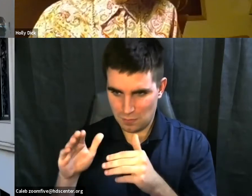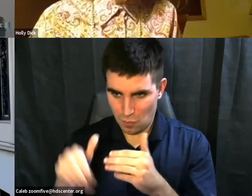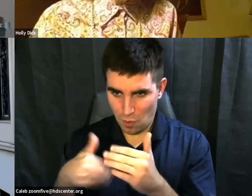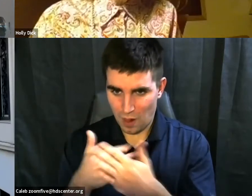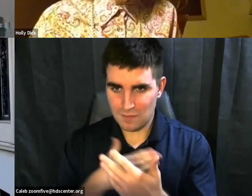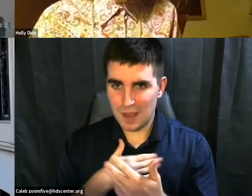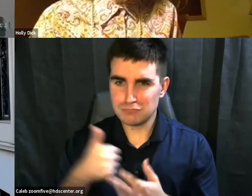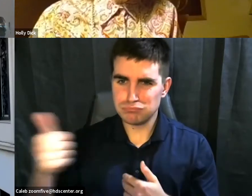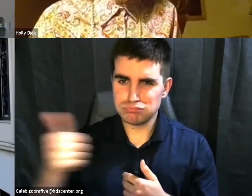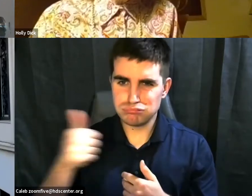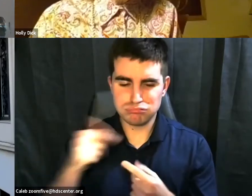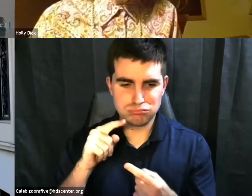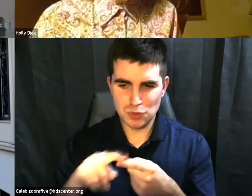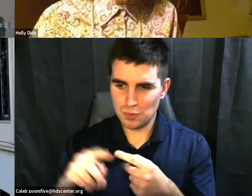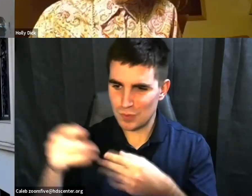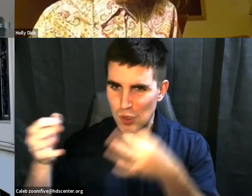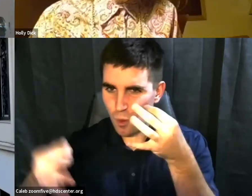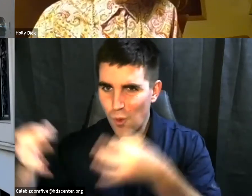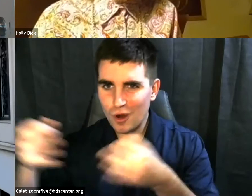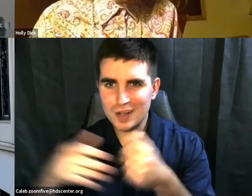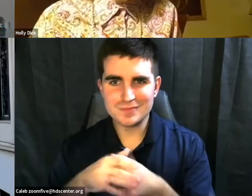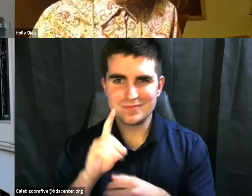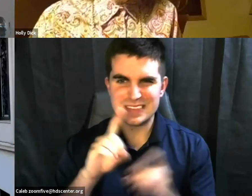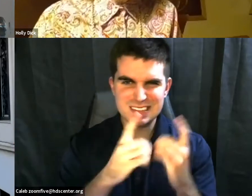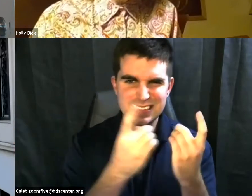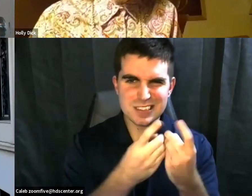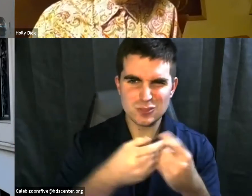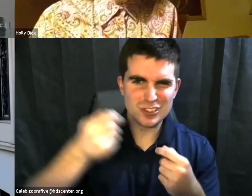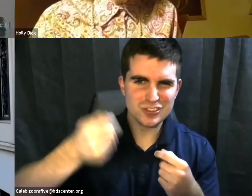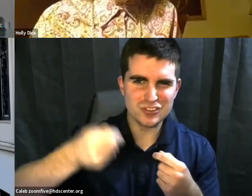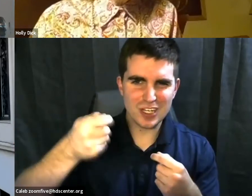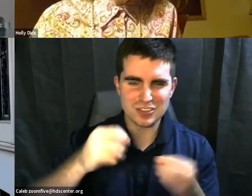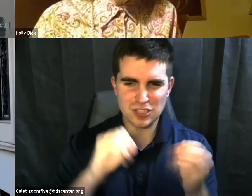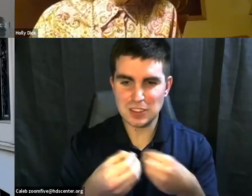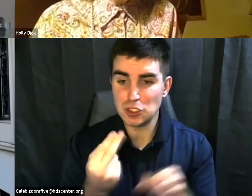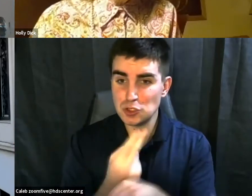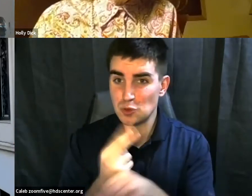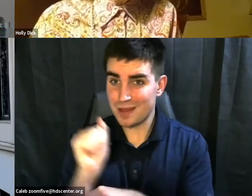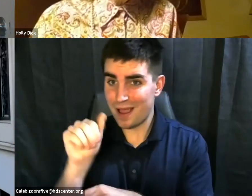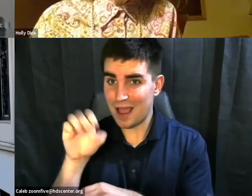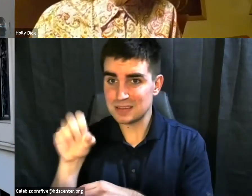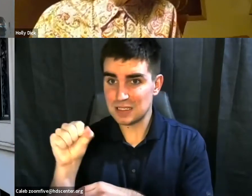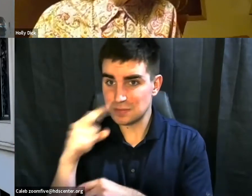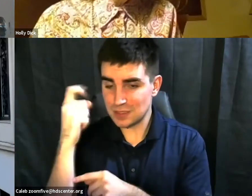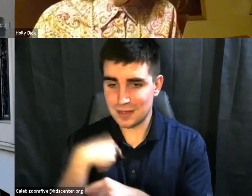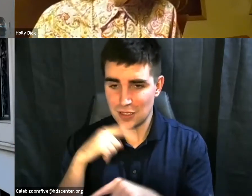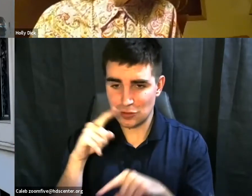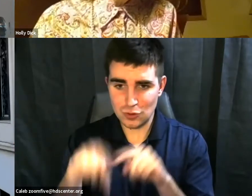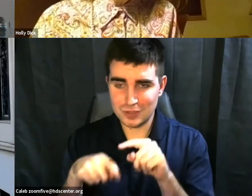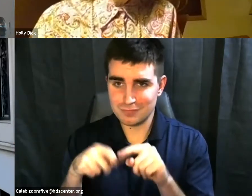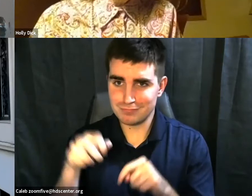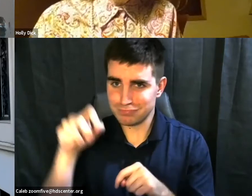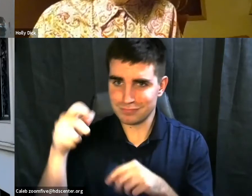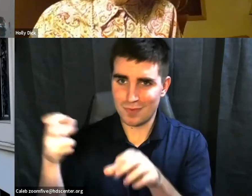and from courts and district justice offices using Access because I couldn't get onto a